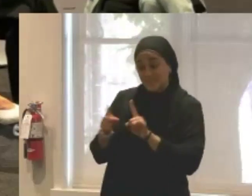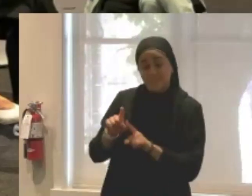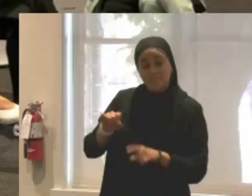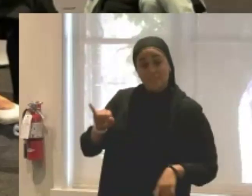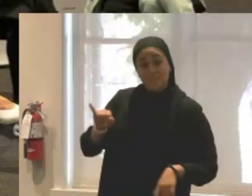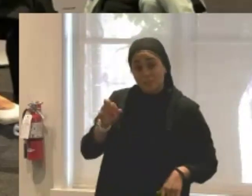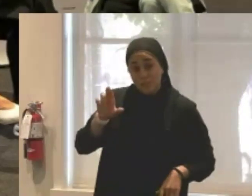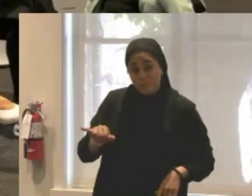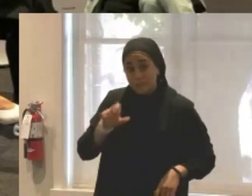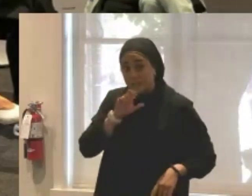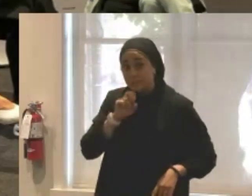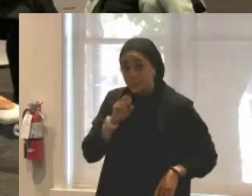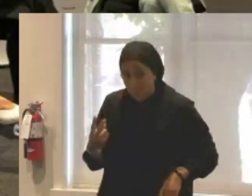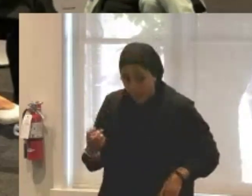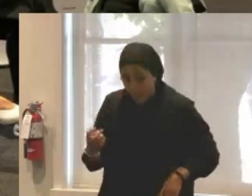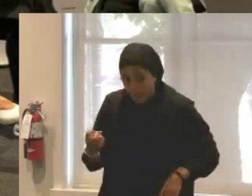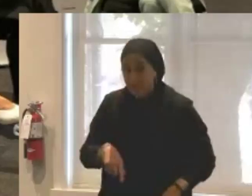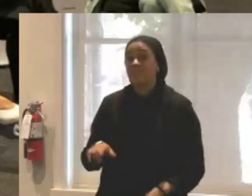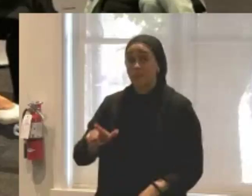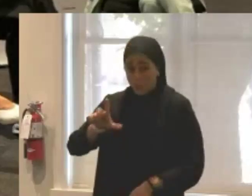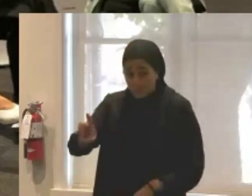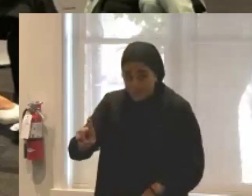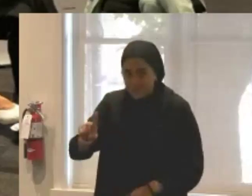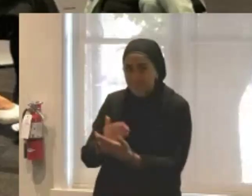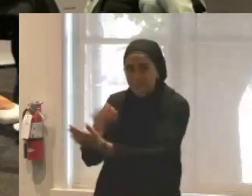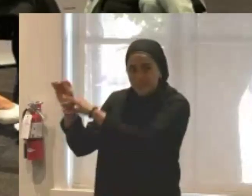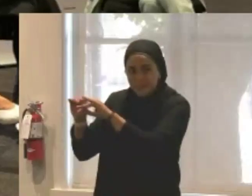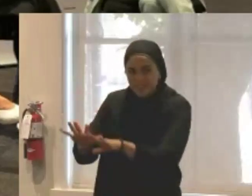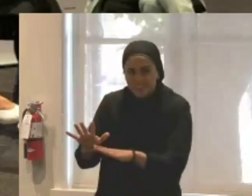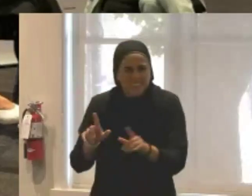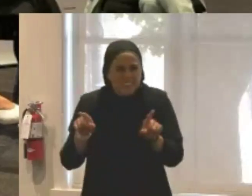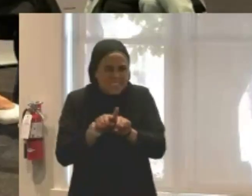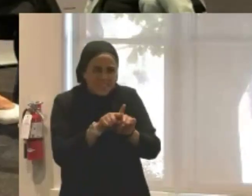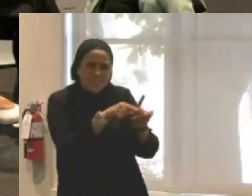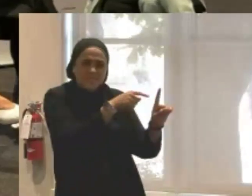old, newcomer, and had a learning disability just like Charlie.